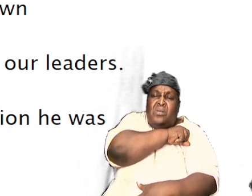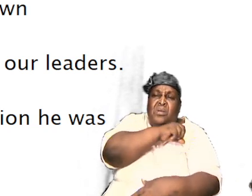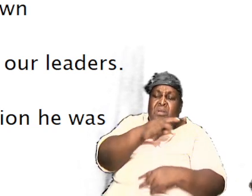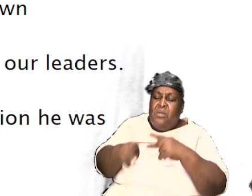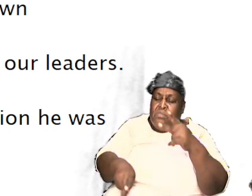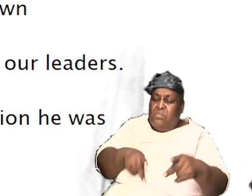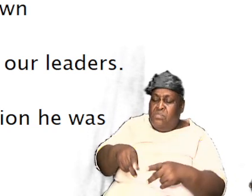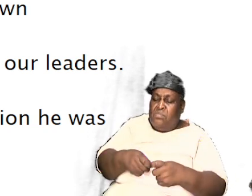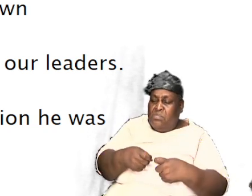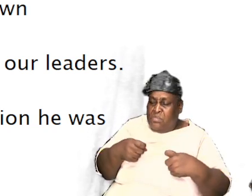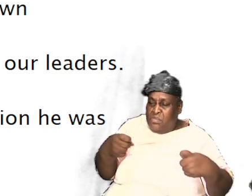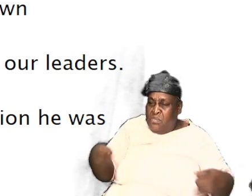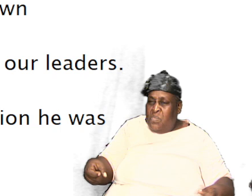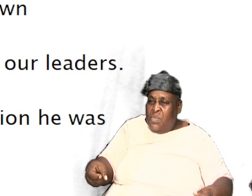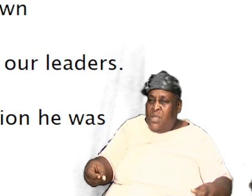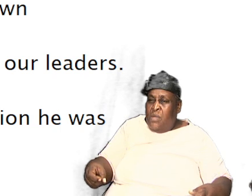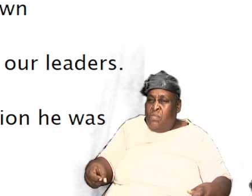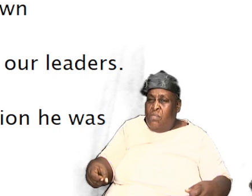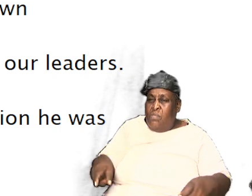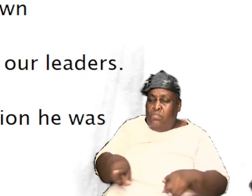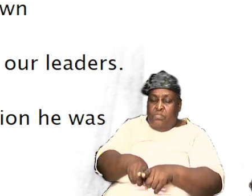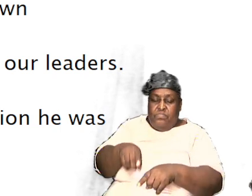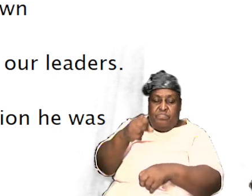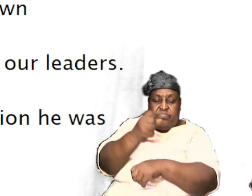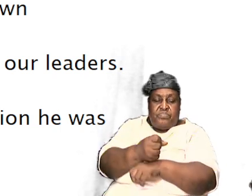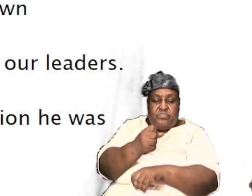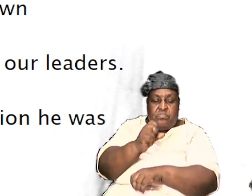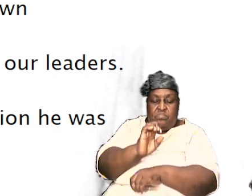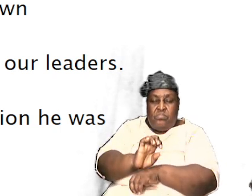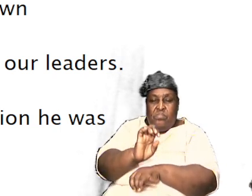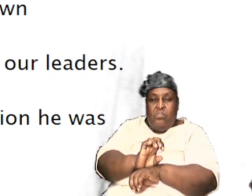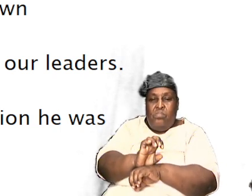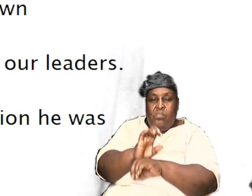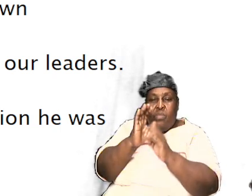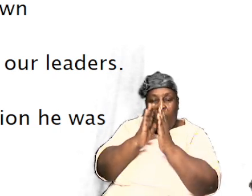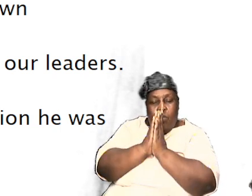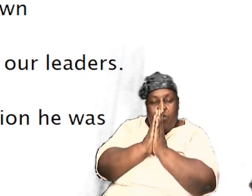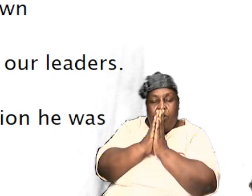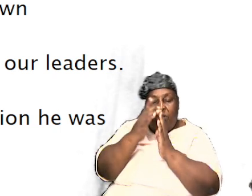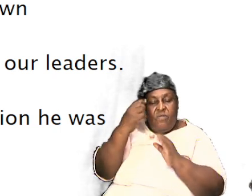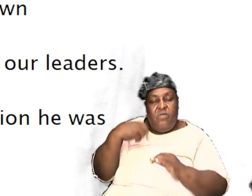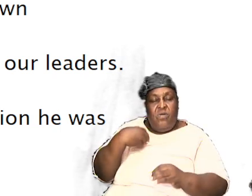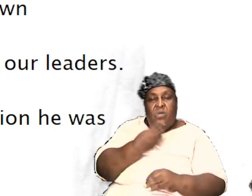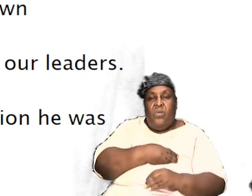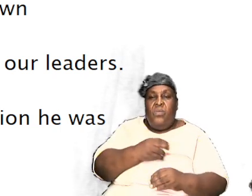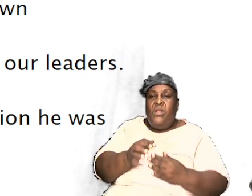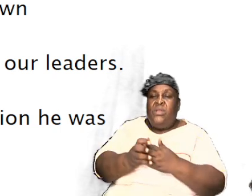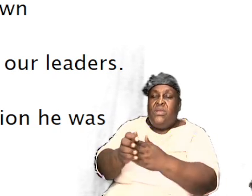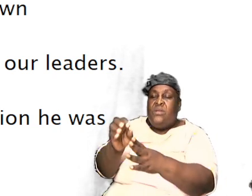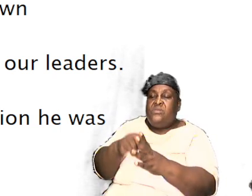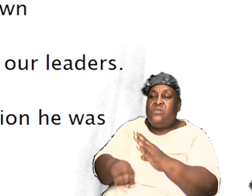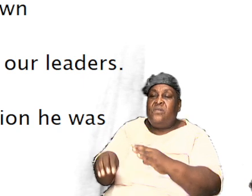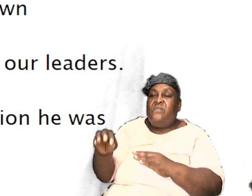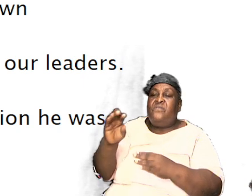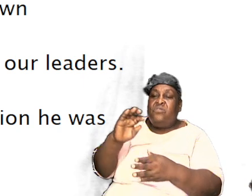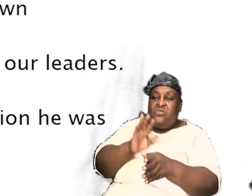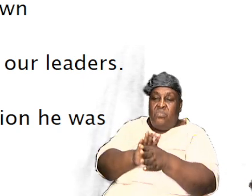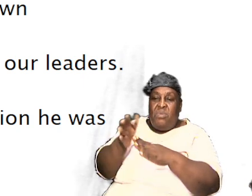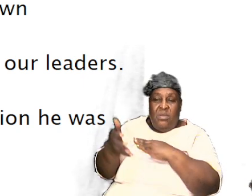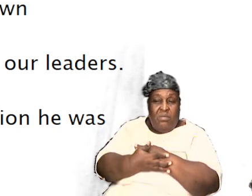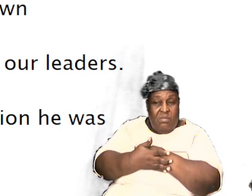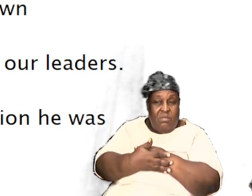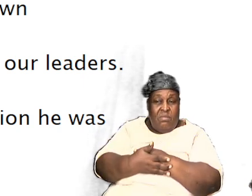the people to sin. As the church, as people of God, we need to pray for leaders of our country, amen, but we must also